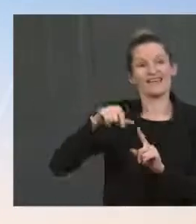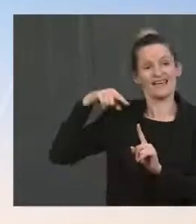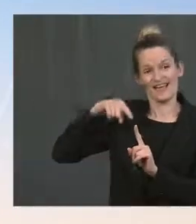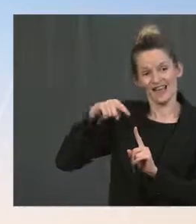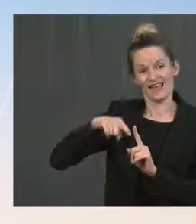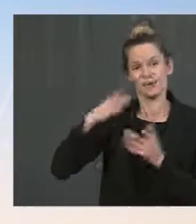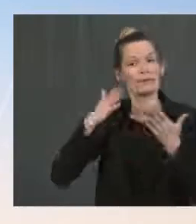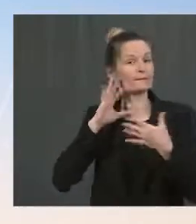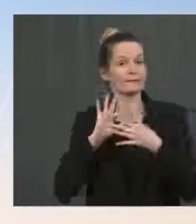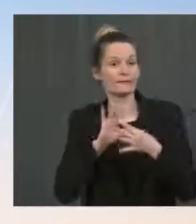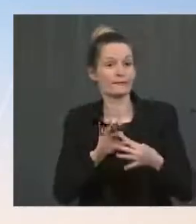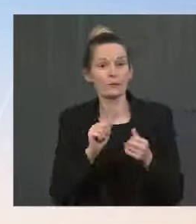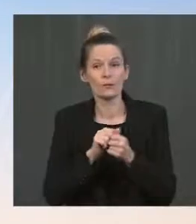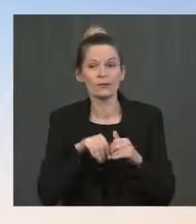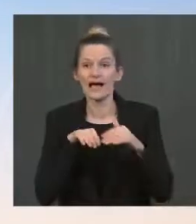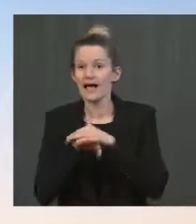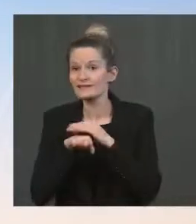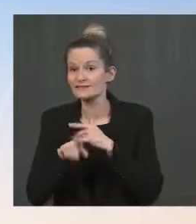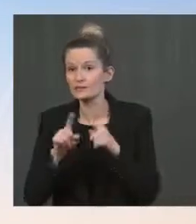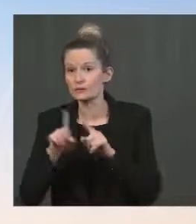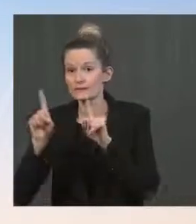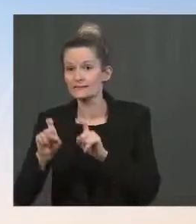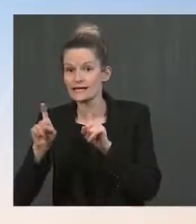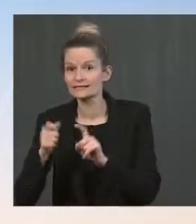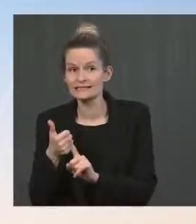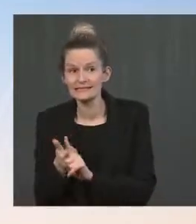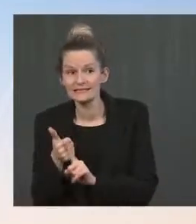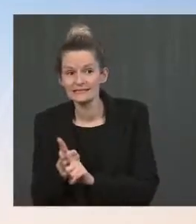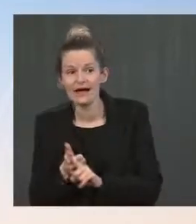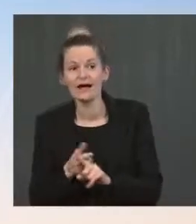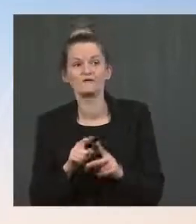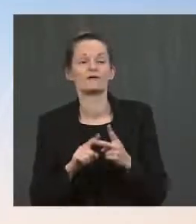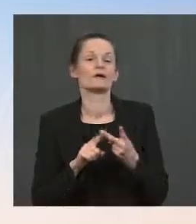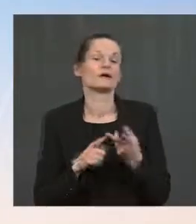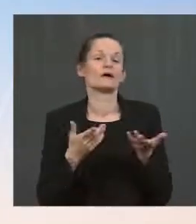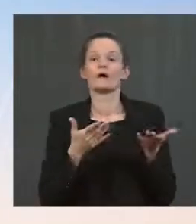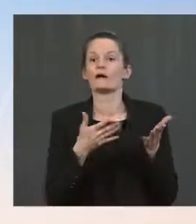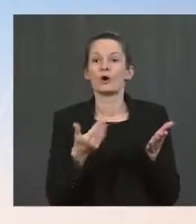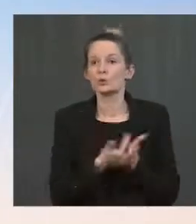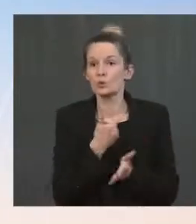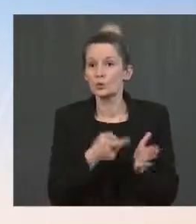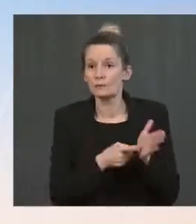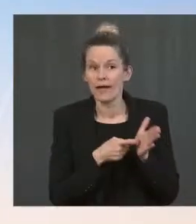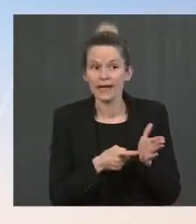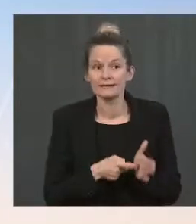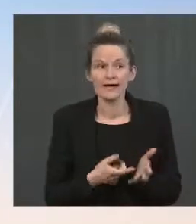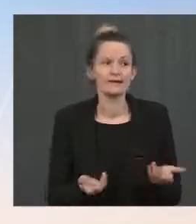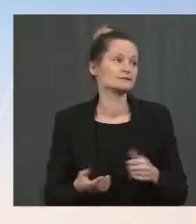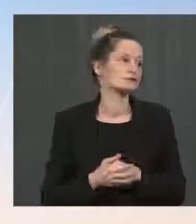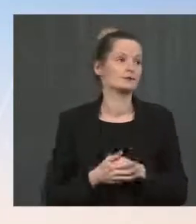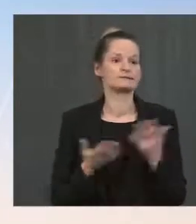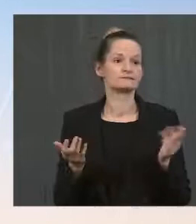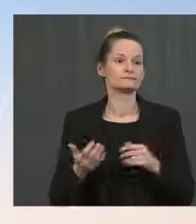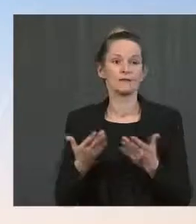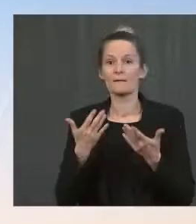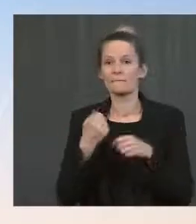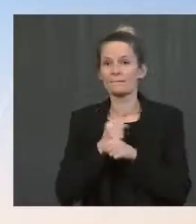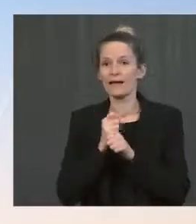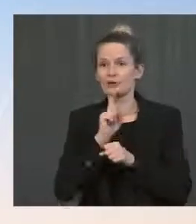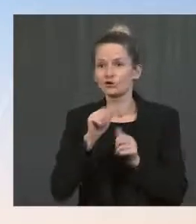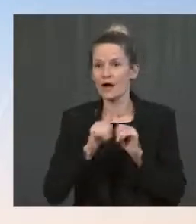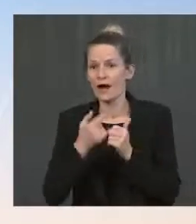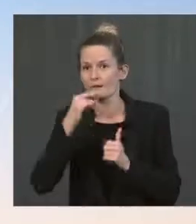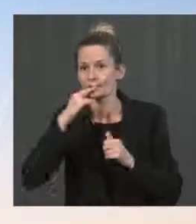will be related to mandates. Some will be related to how we ensure kids are protected in schools. And we'll have more. We'll preview